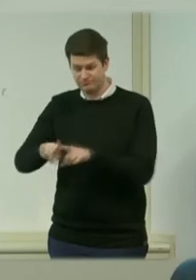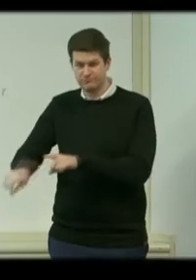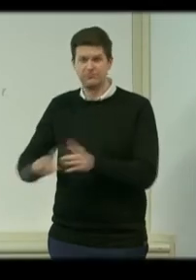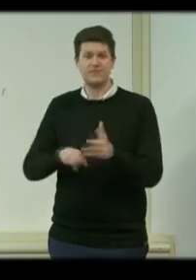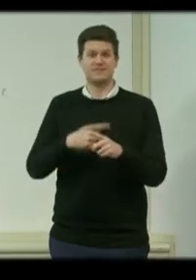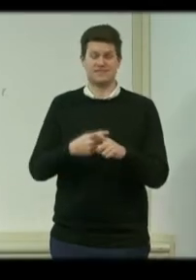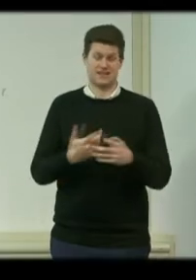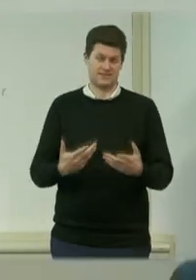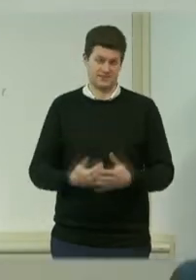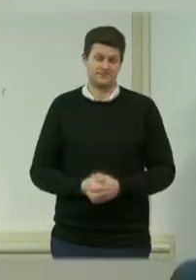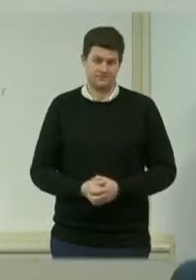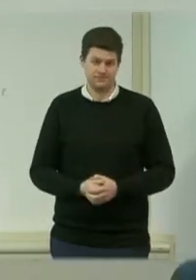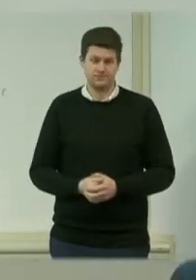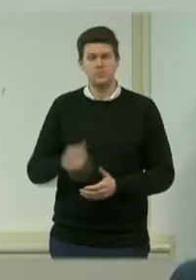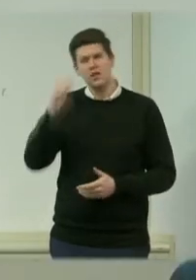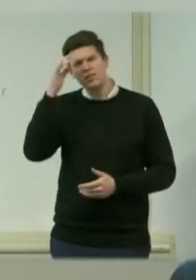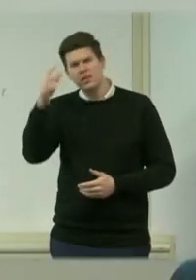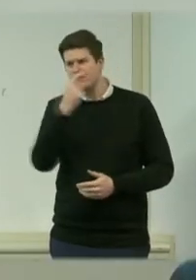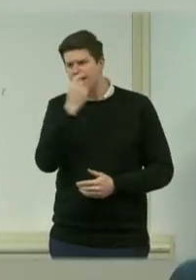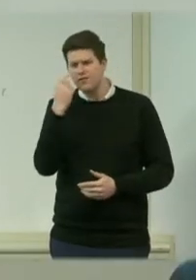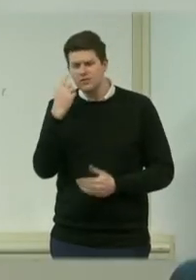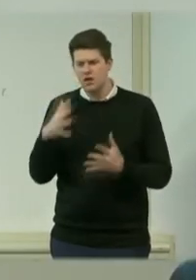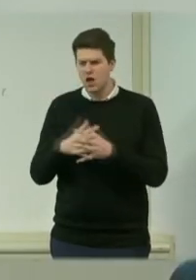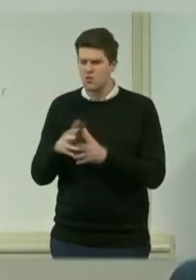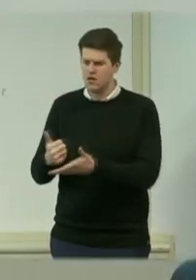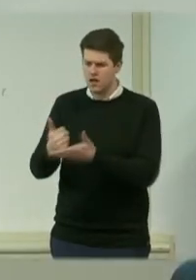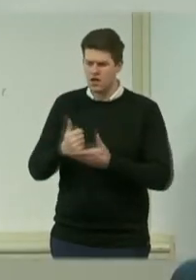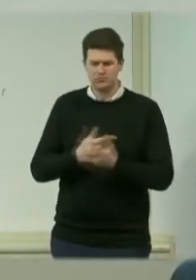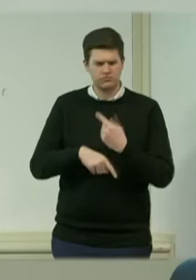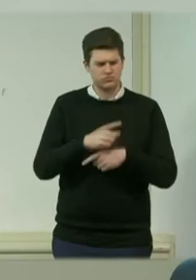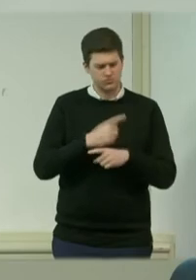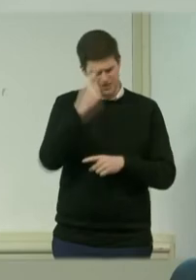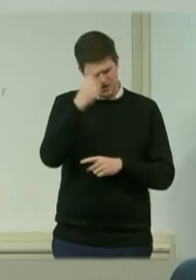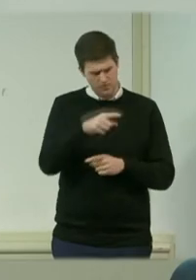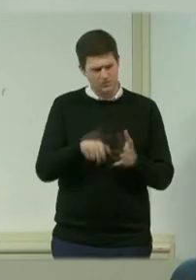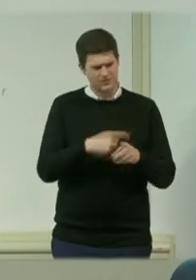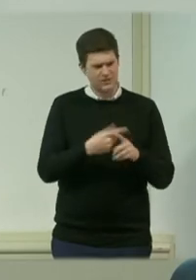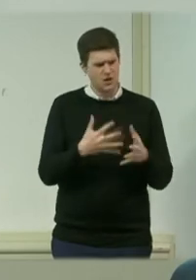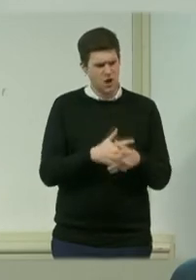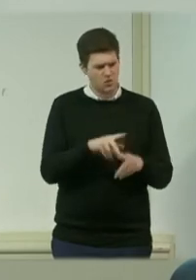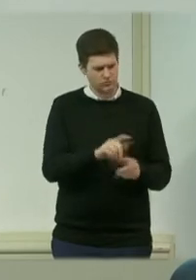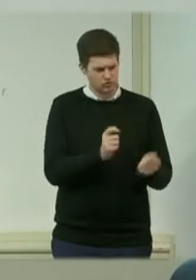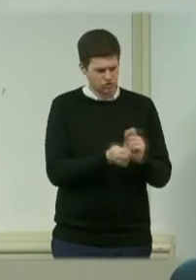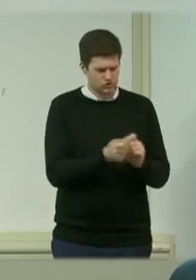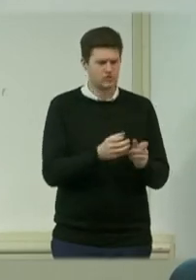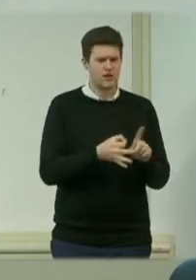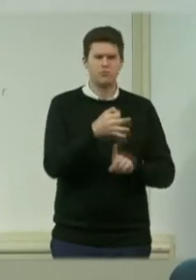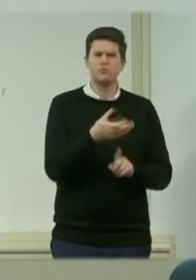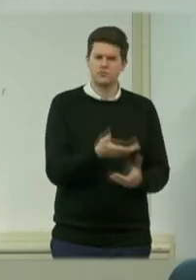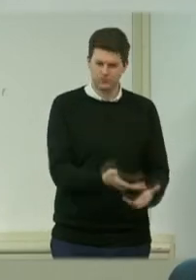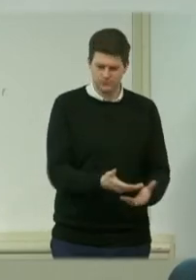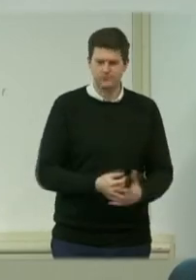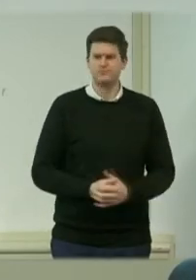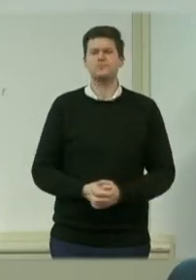are, how theory and evidence can help us think about how to raise more tax revenue and raise revenue in a better way, and